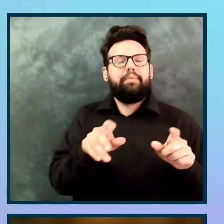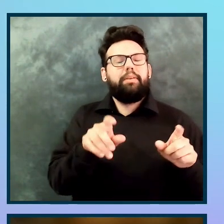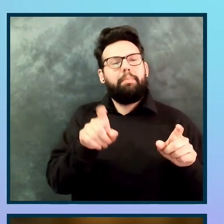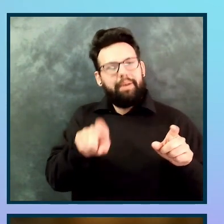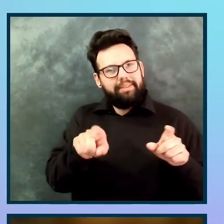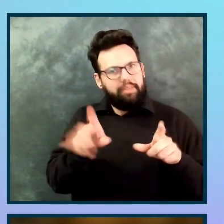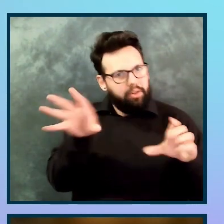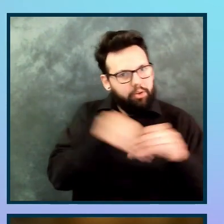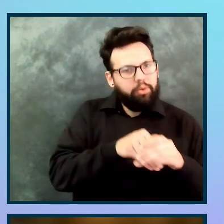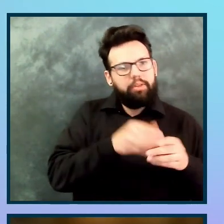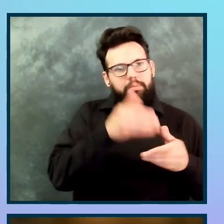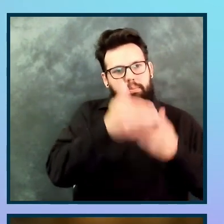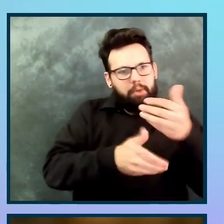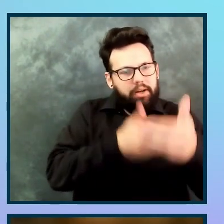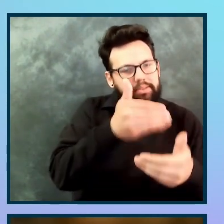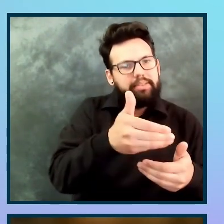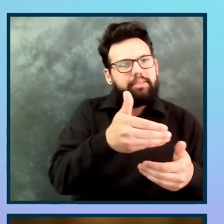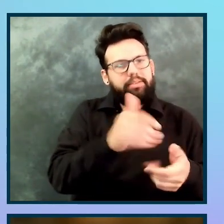and change.